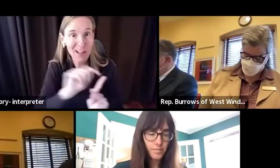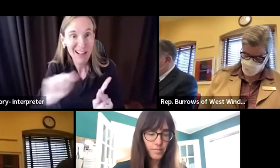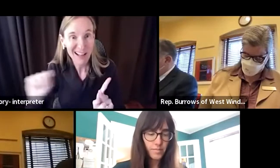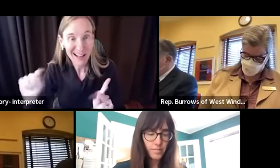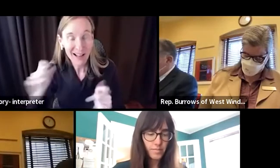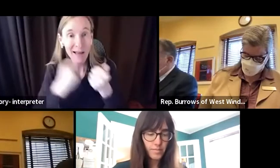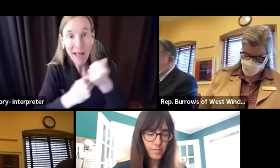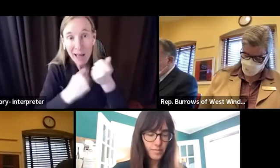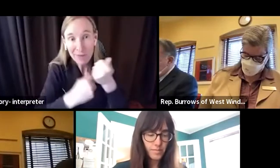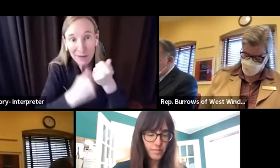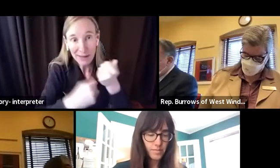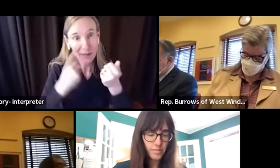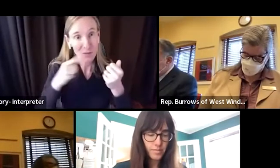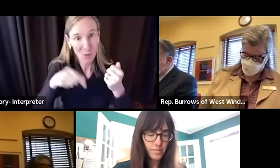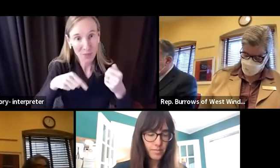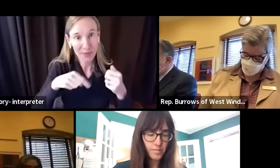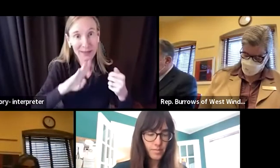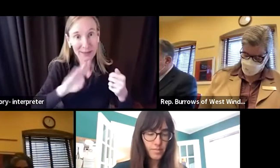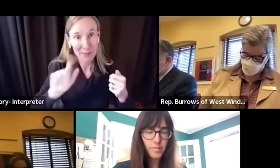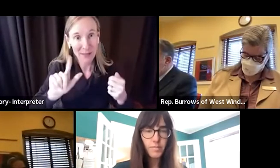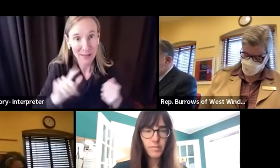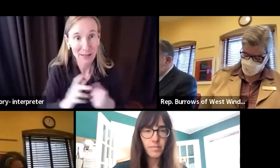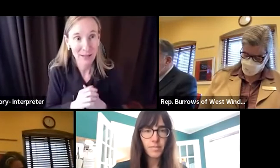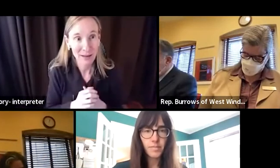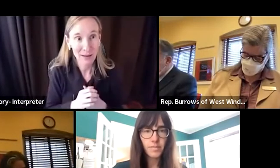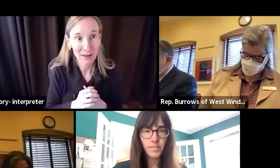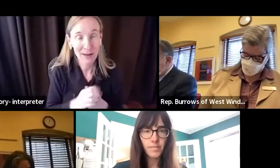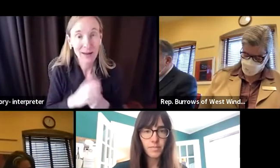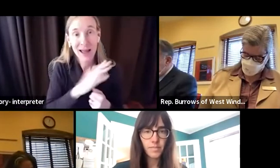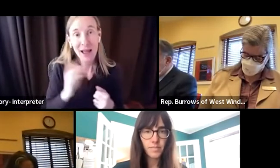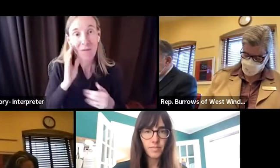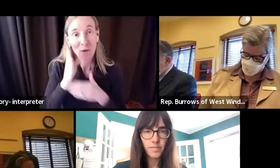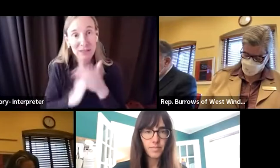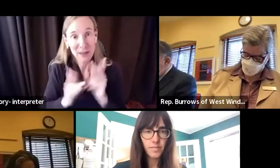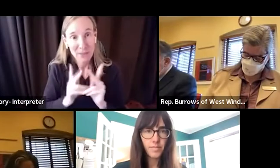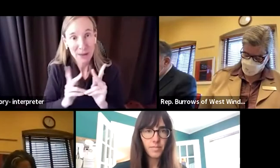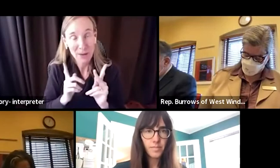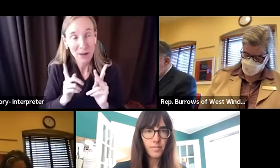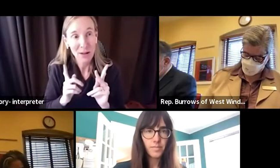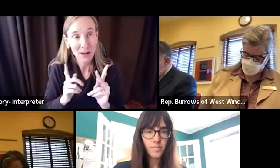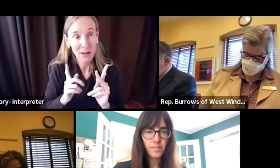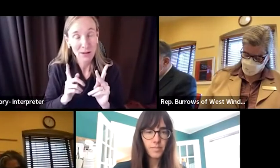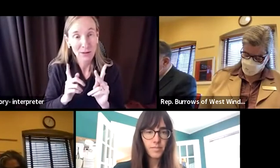advocates for this bill and for